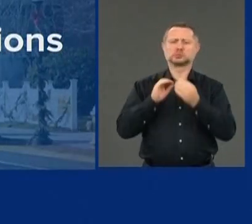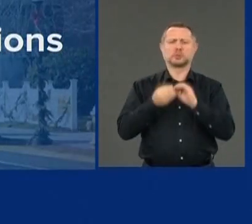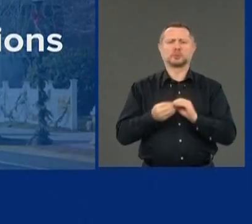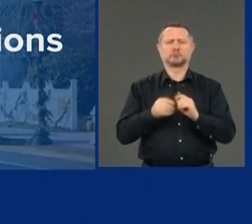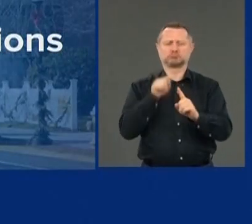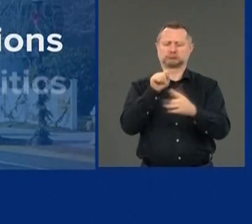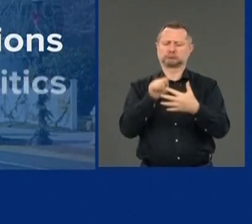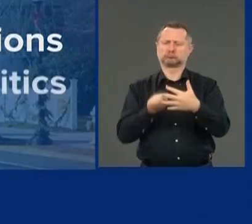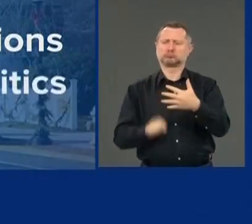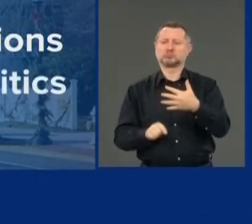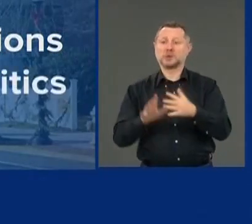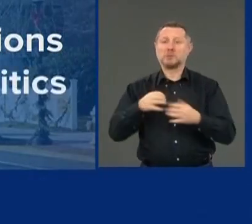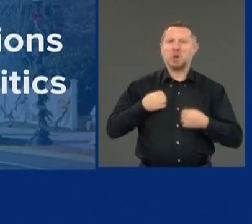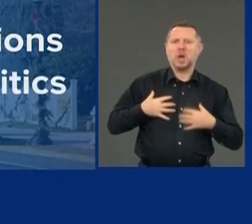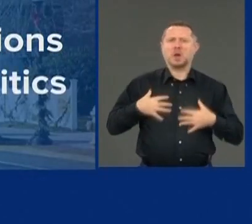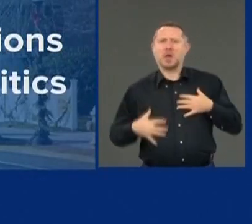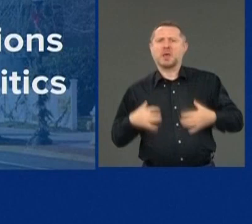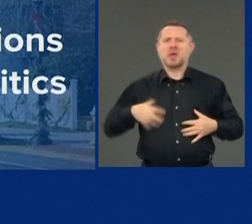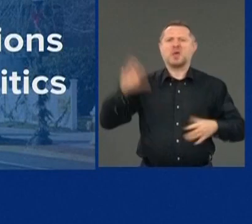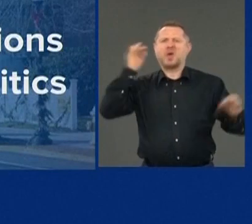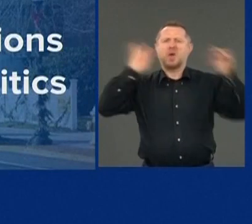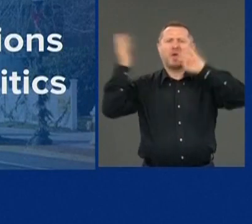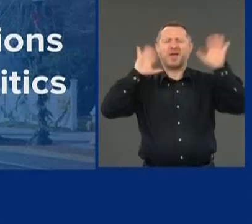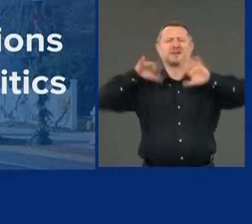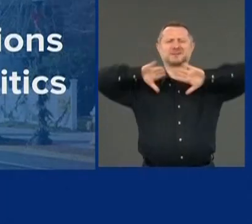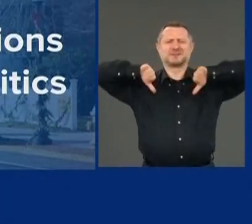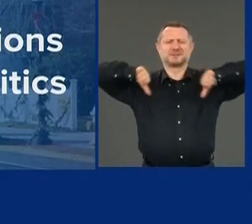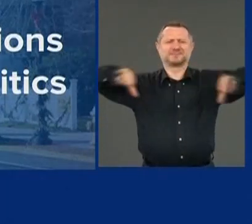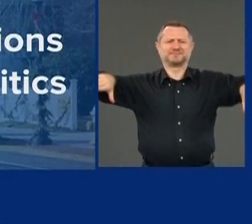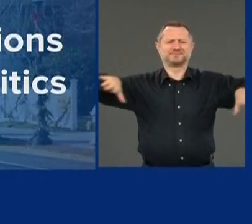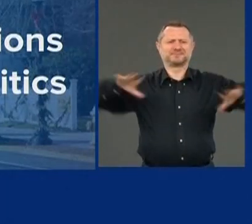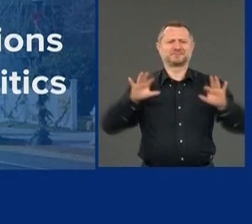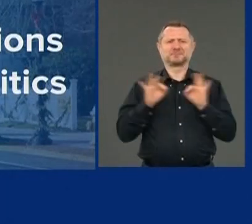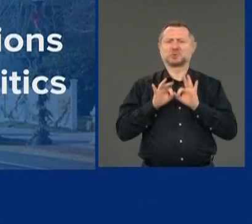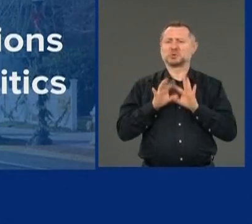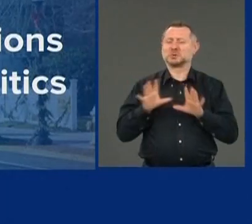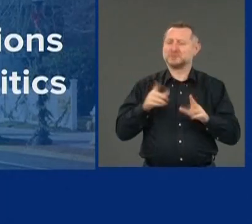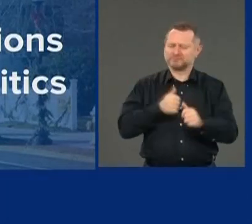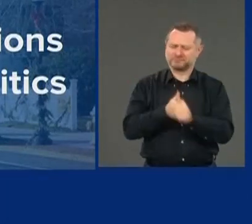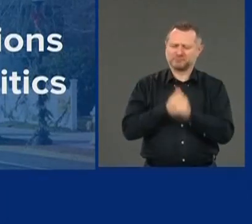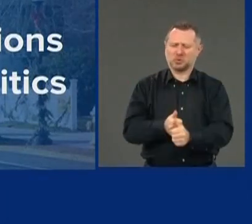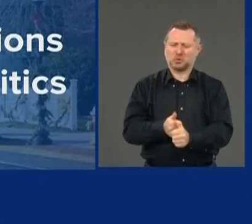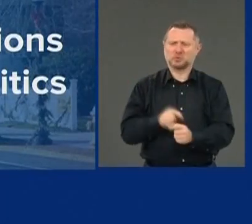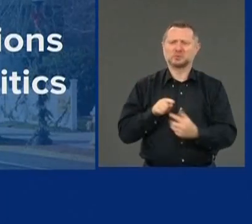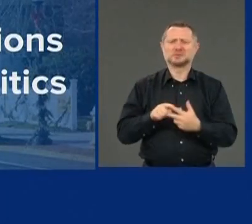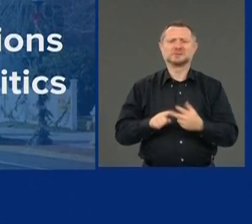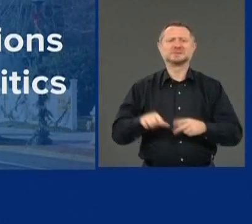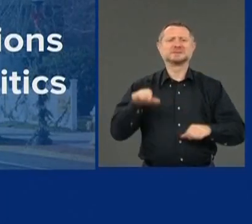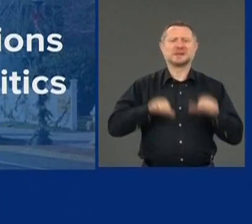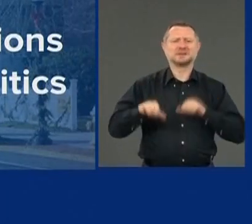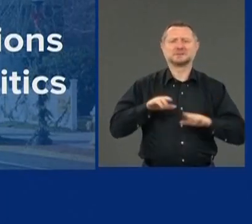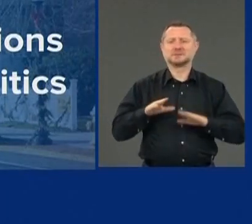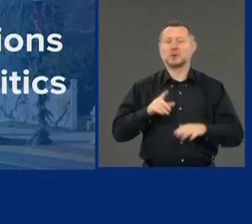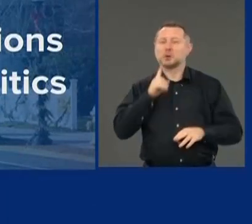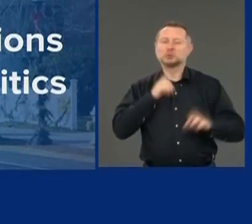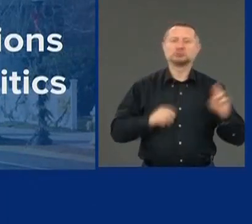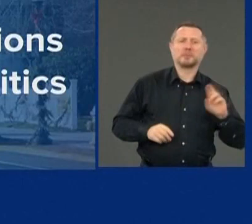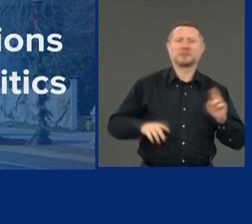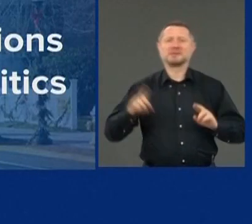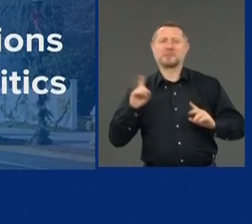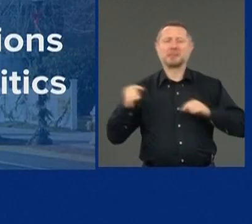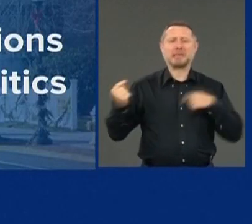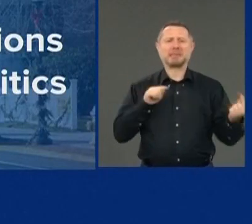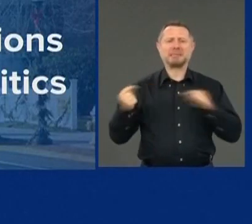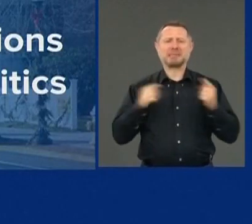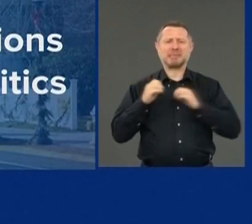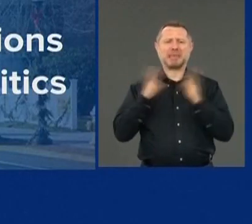emotions, following the science, not the politics. This is not a political ideology question. This is